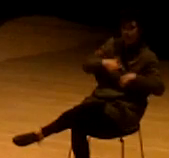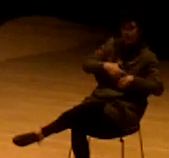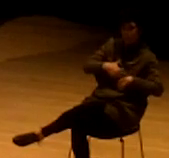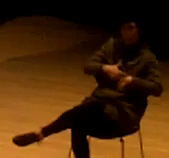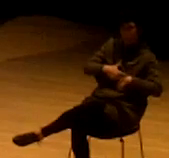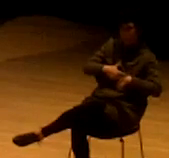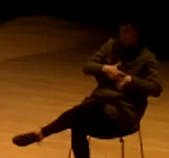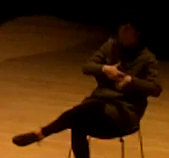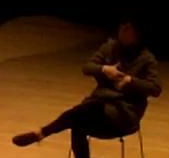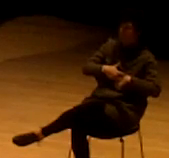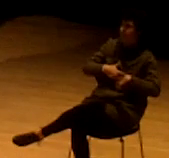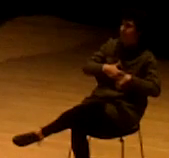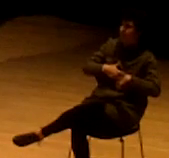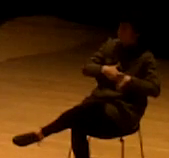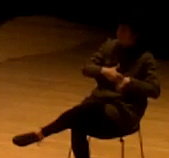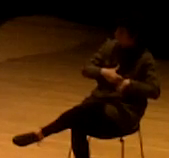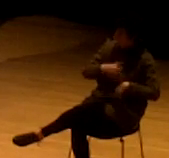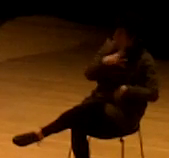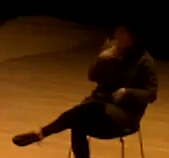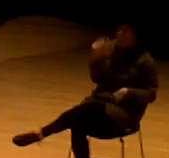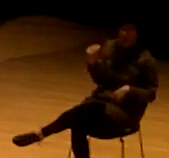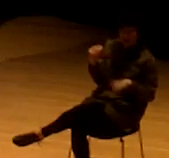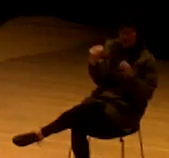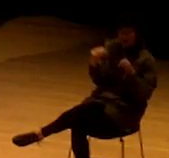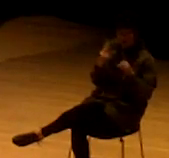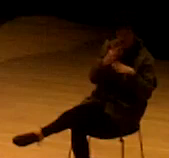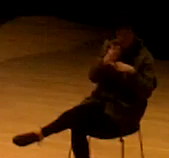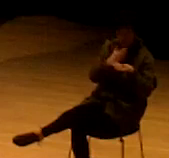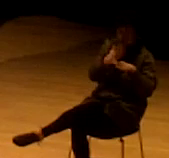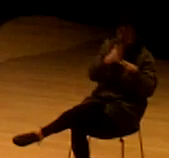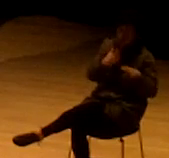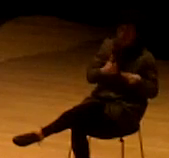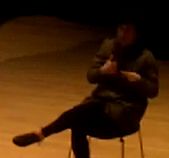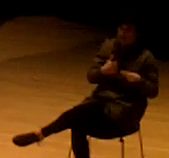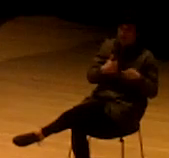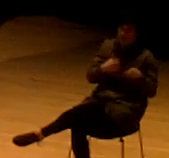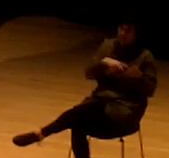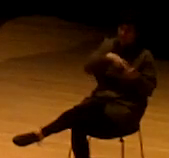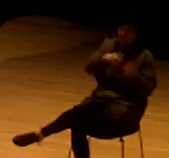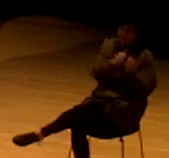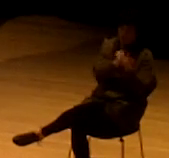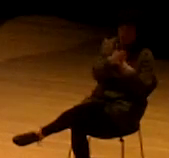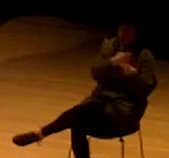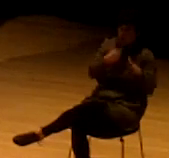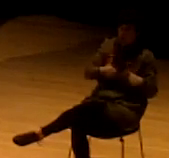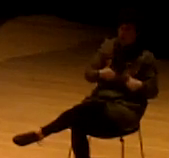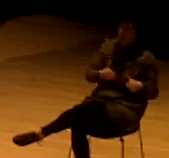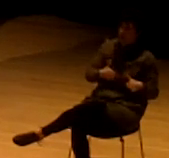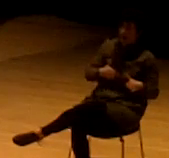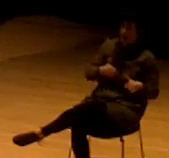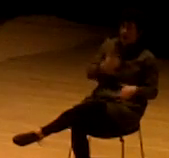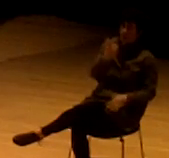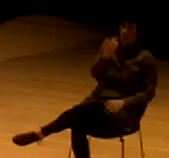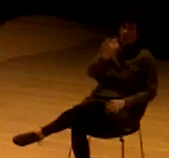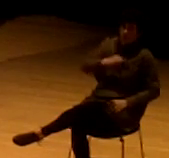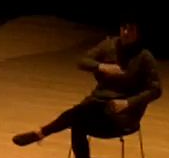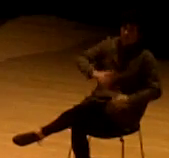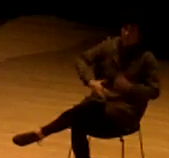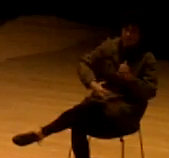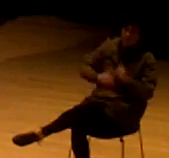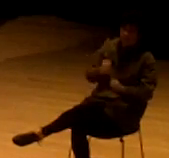And the act of partnering was one of the most difficult things I've ever done in my entire mm-hmm. life. It mm-hmm. that like